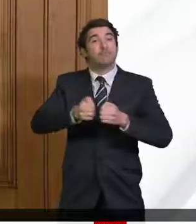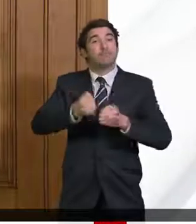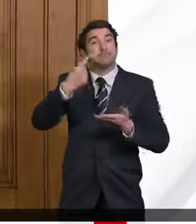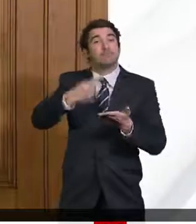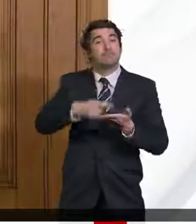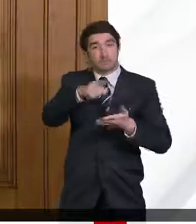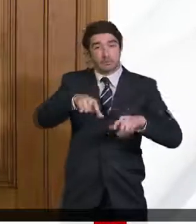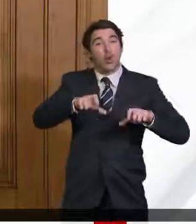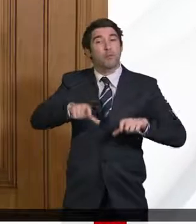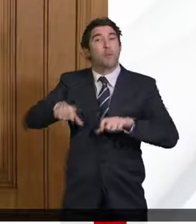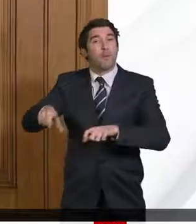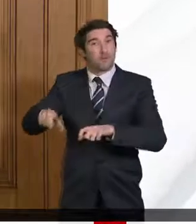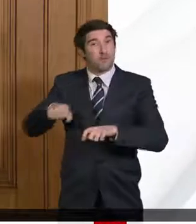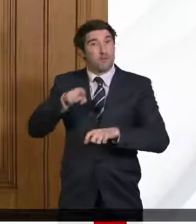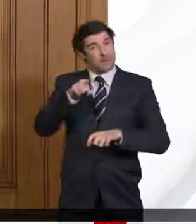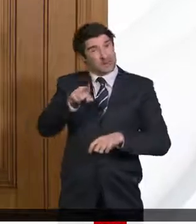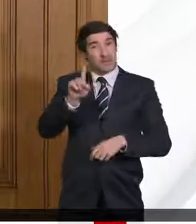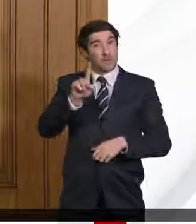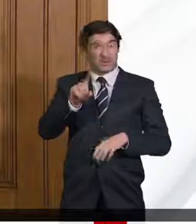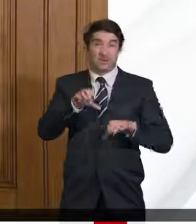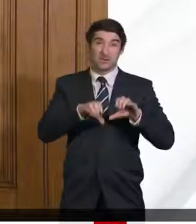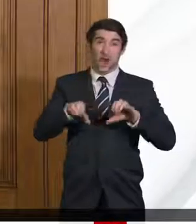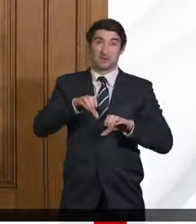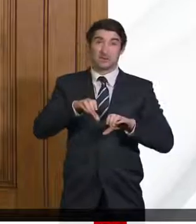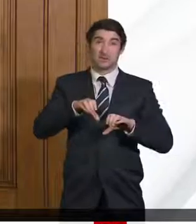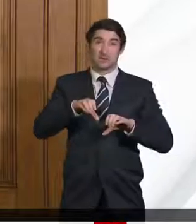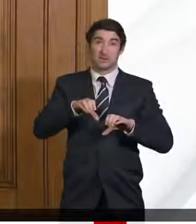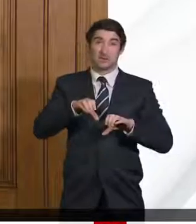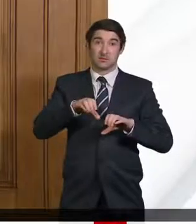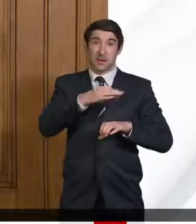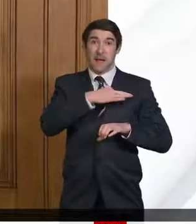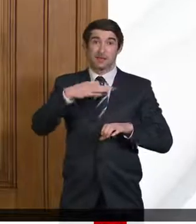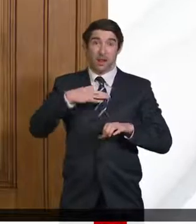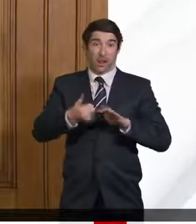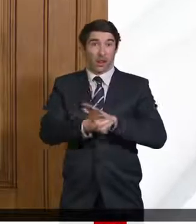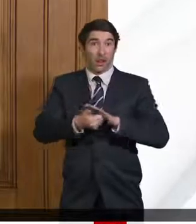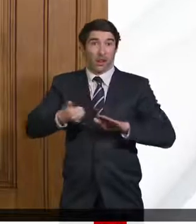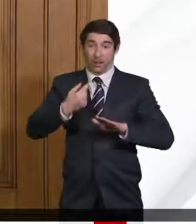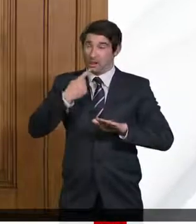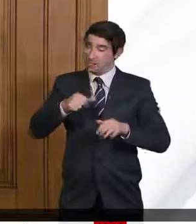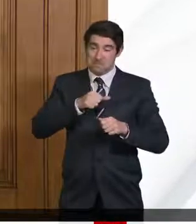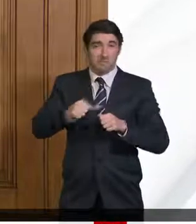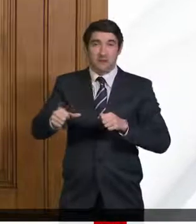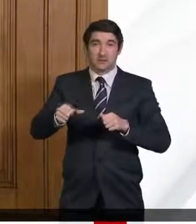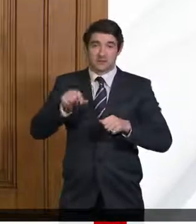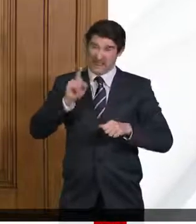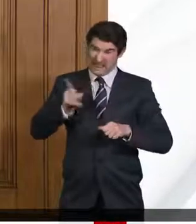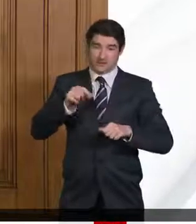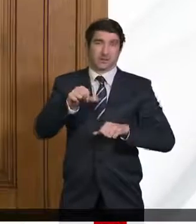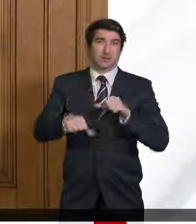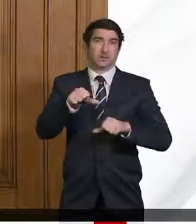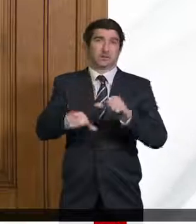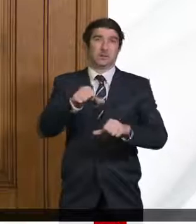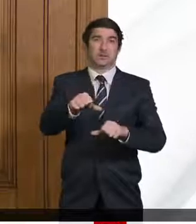are designed to reduce social contact. In other words, to reduce the chance that the virus is passed from one person to